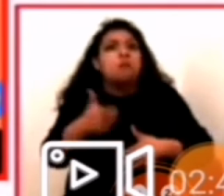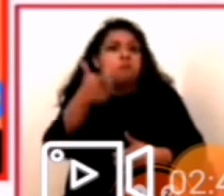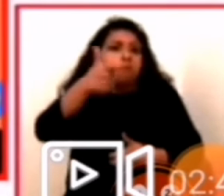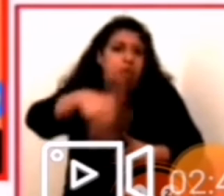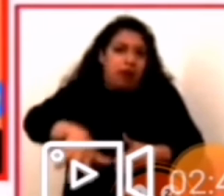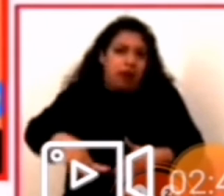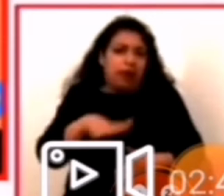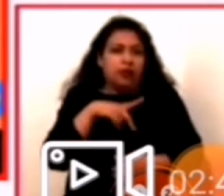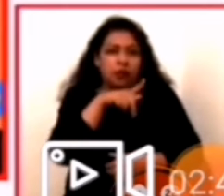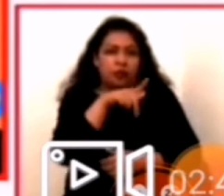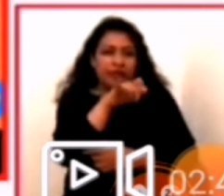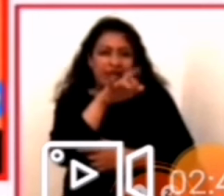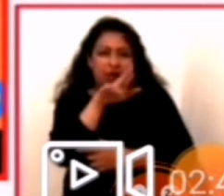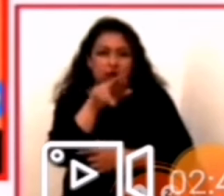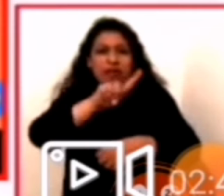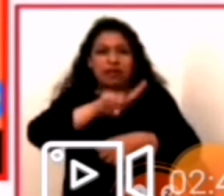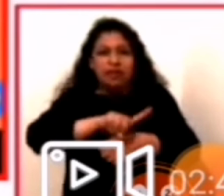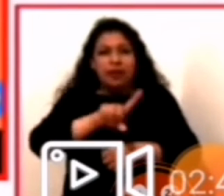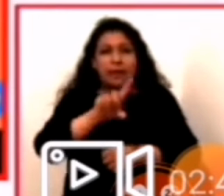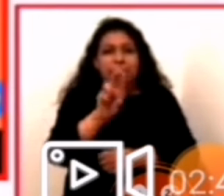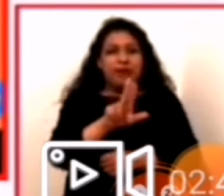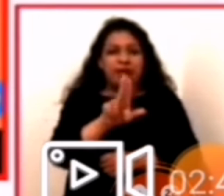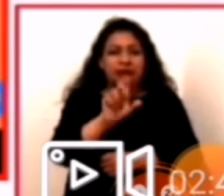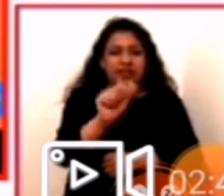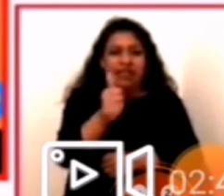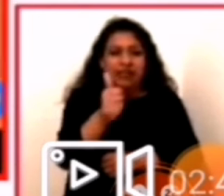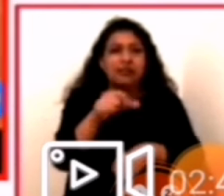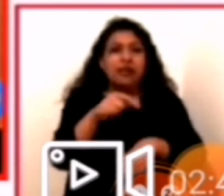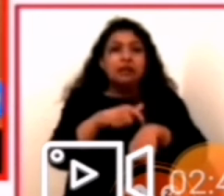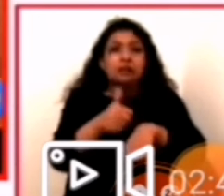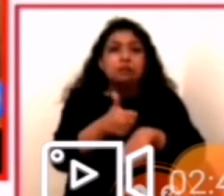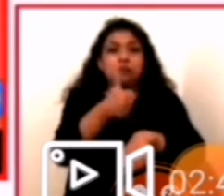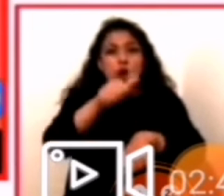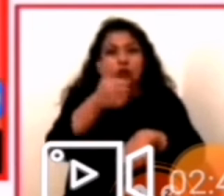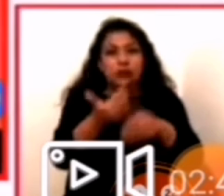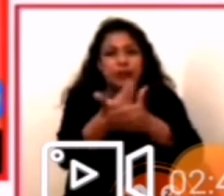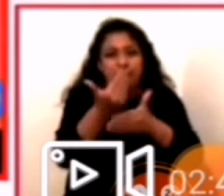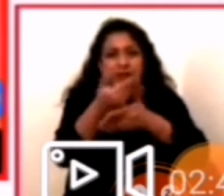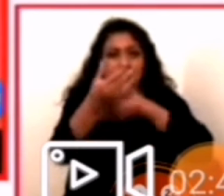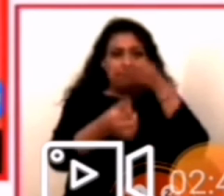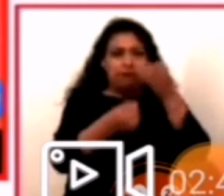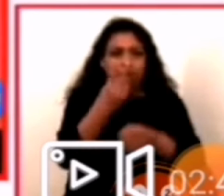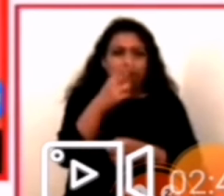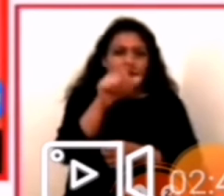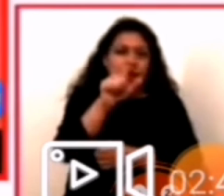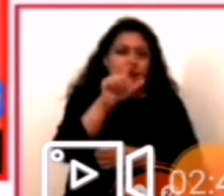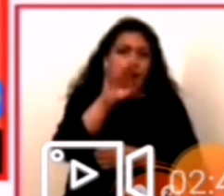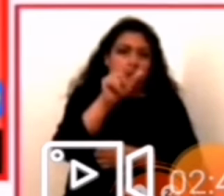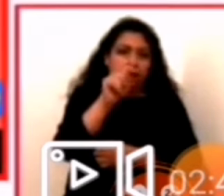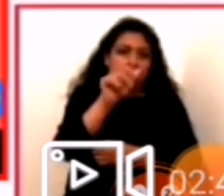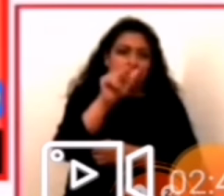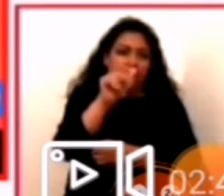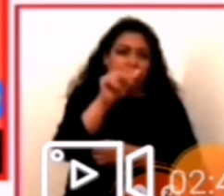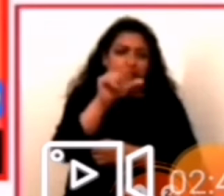conferencia de Lee Cronin será el martes 26 de mayo a las 11 de la mañana. Noticias 22, Alberto Aranda.